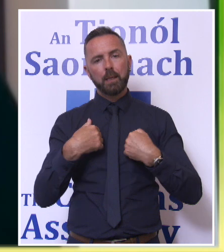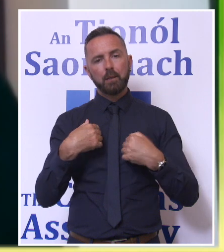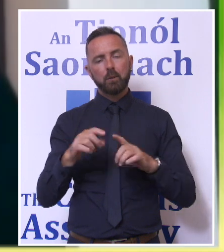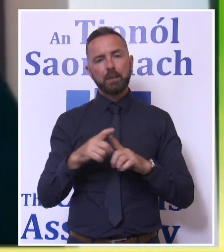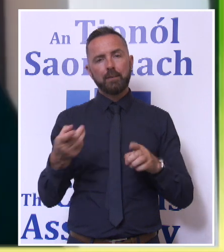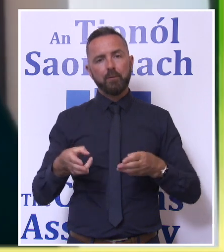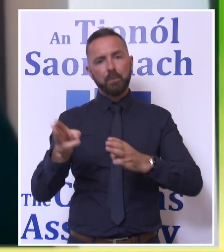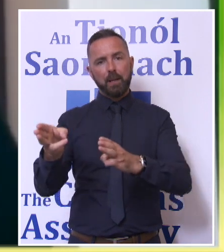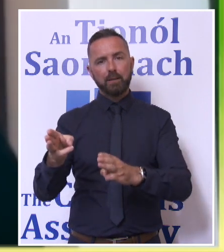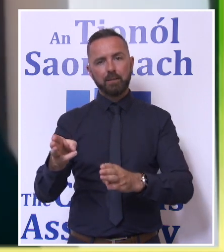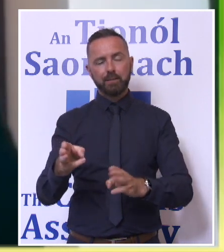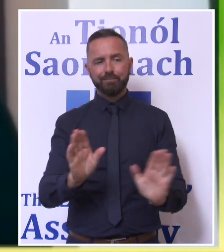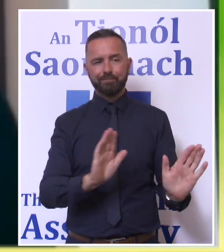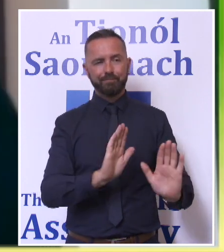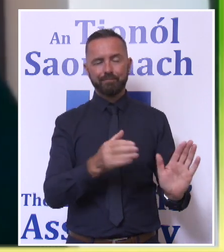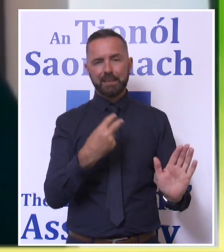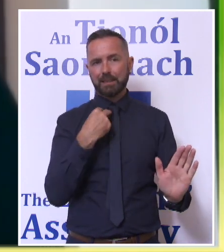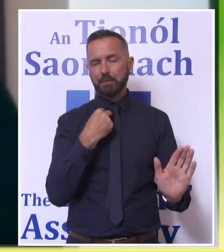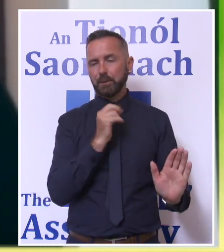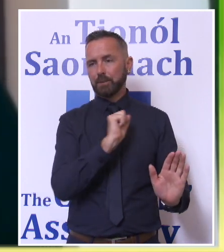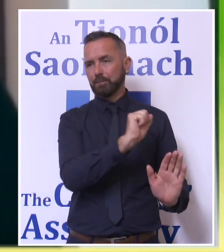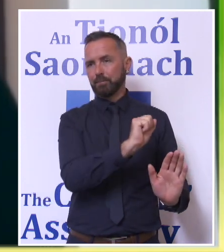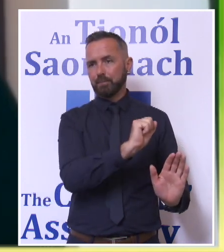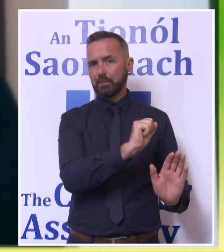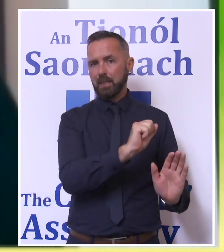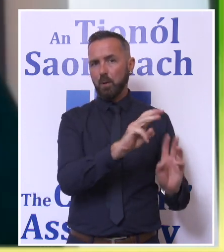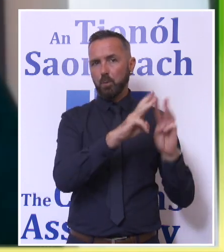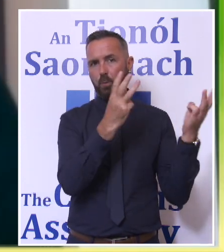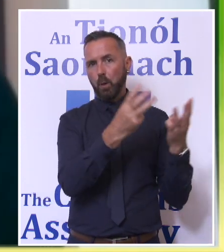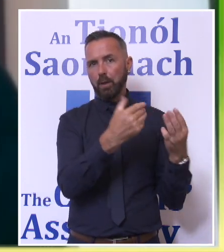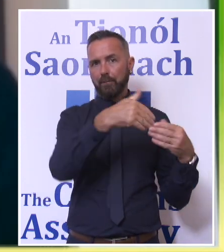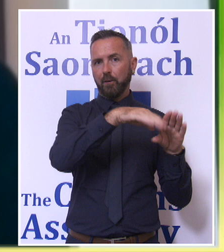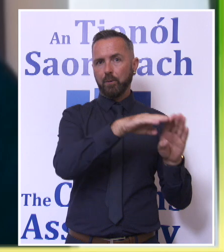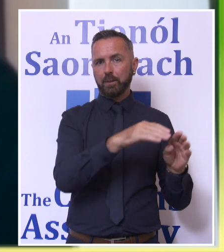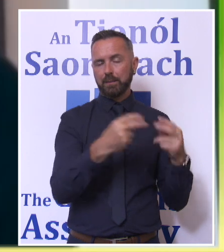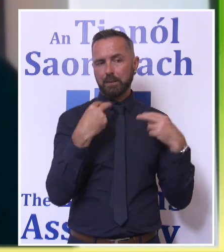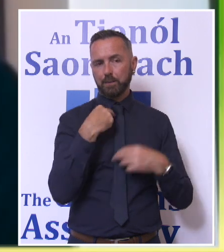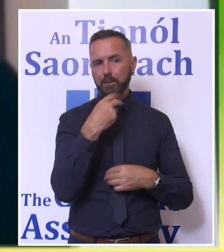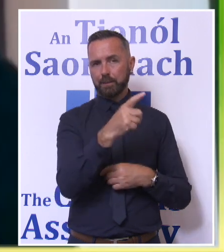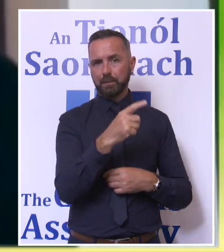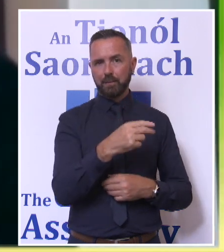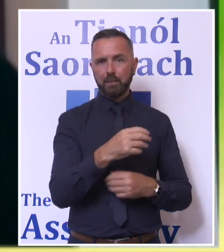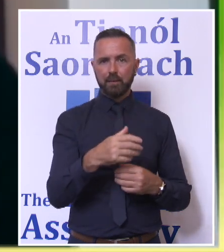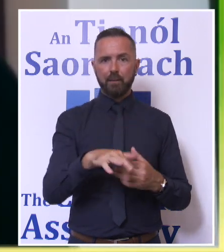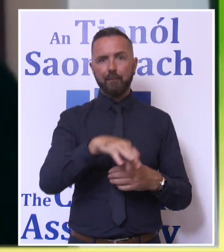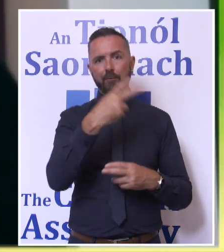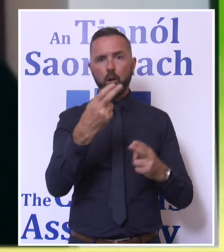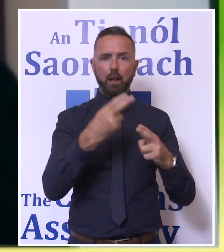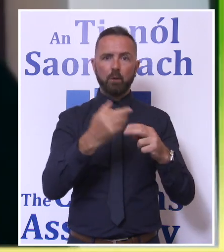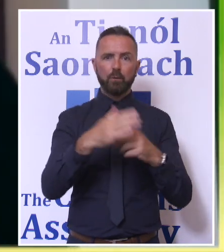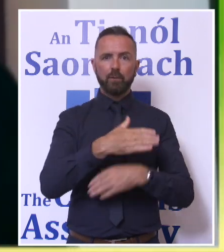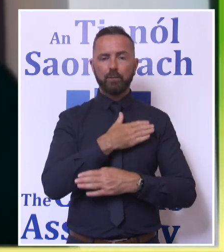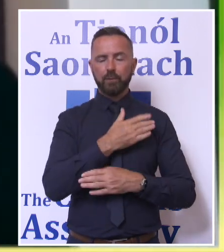I fell out of love with the Westminster world that I've been a part of. And when the new role of Mayor of Greater Manchester came